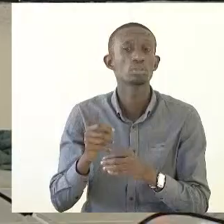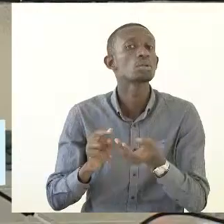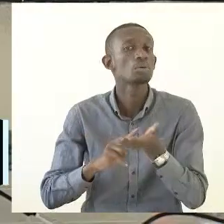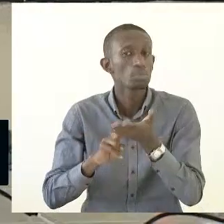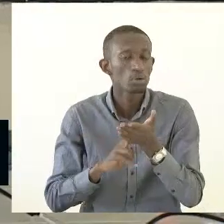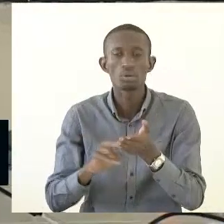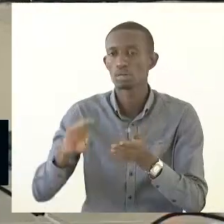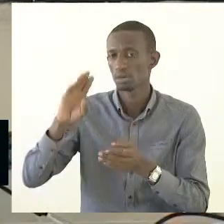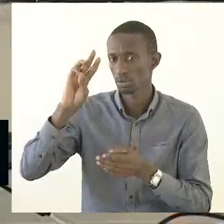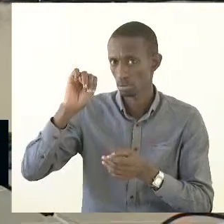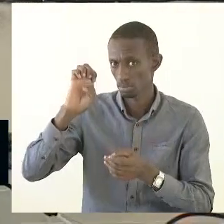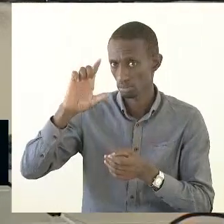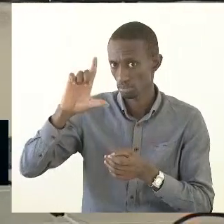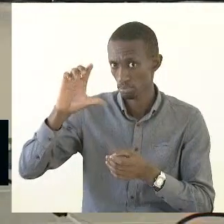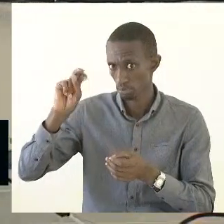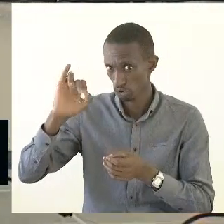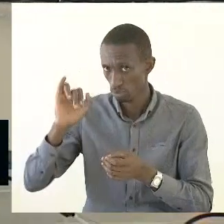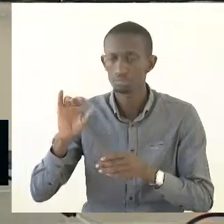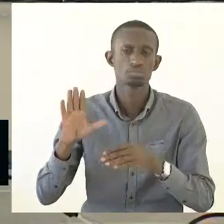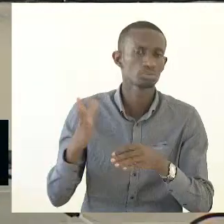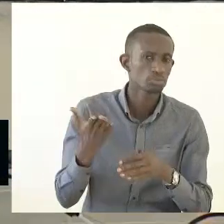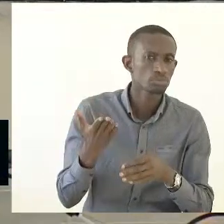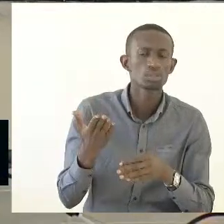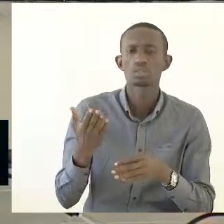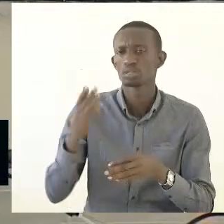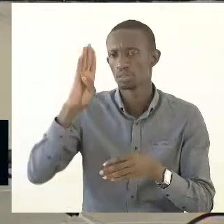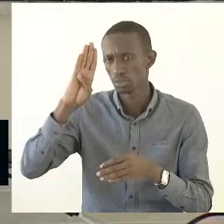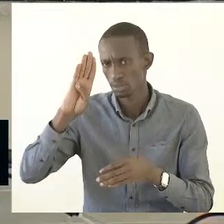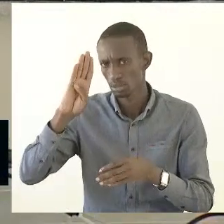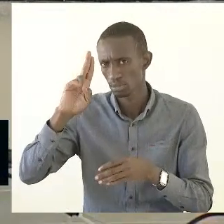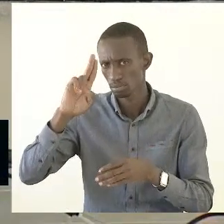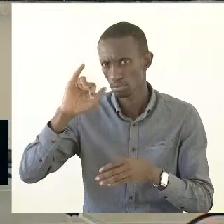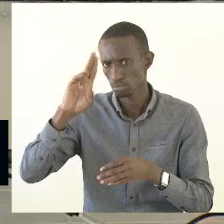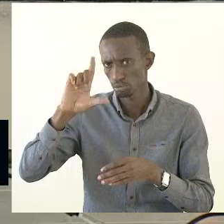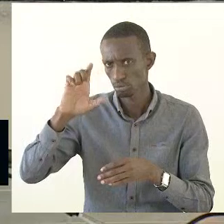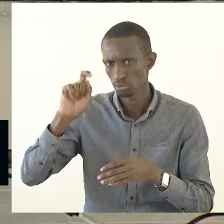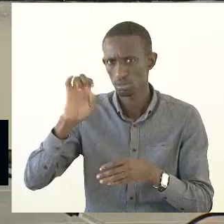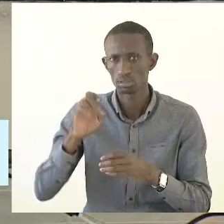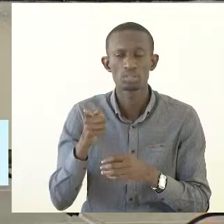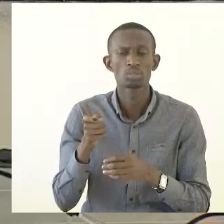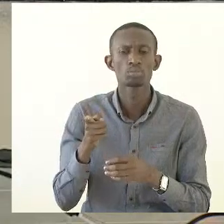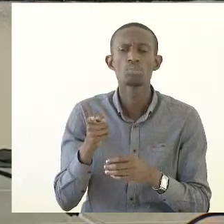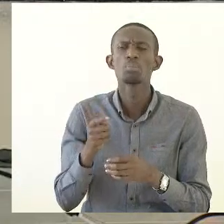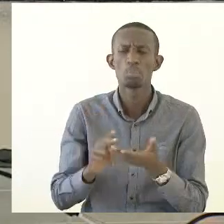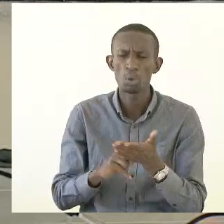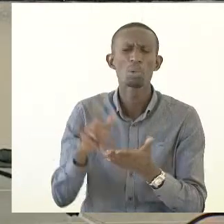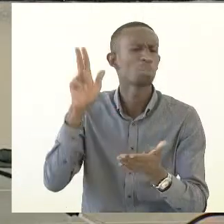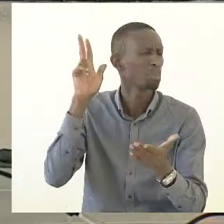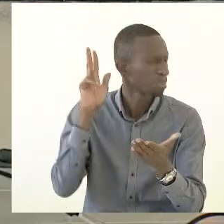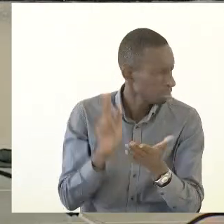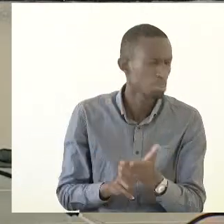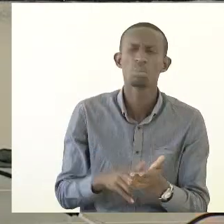the presence of proteins in the food sample. These are tests that confirms that the food